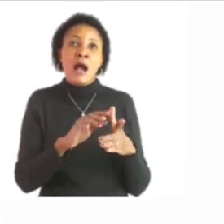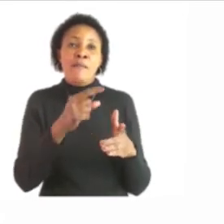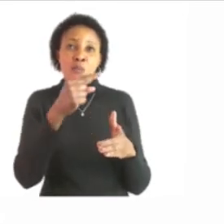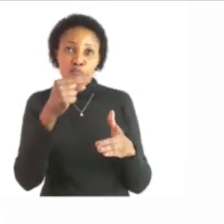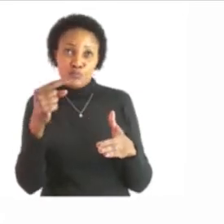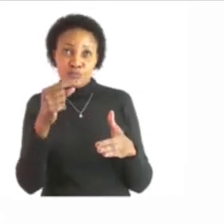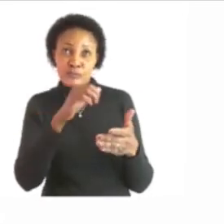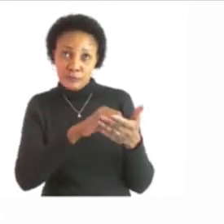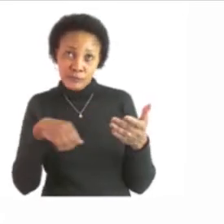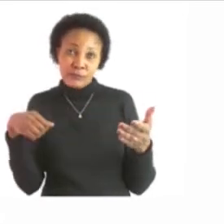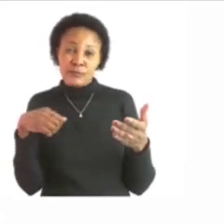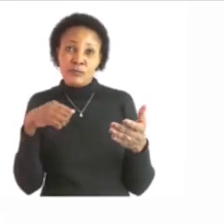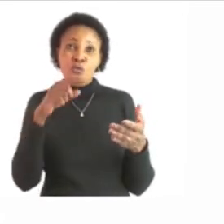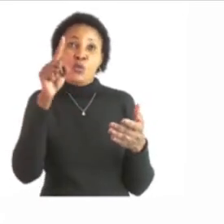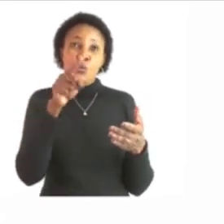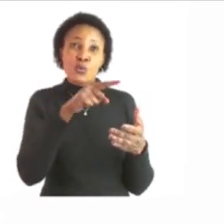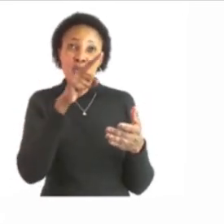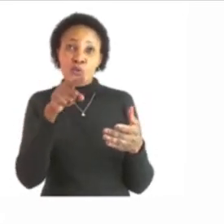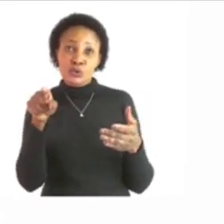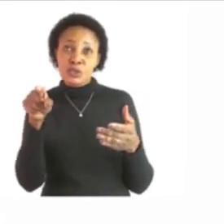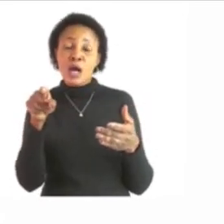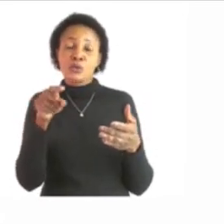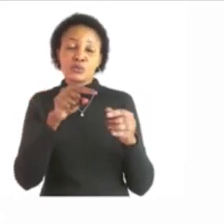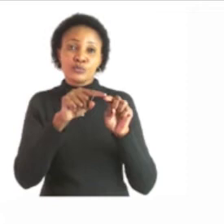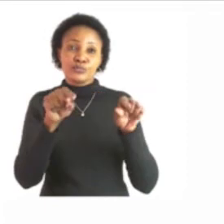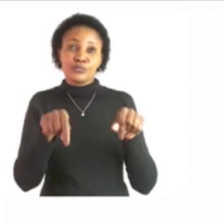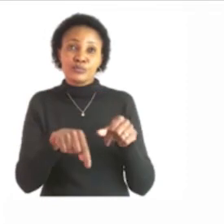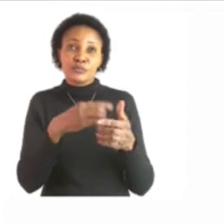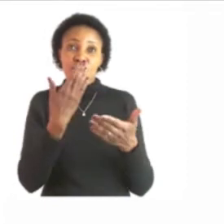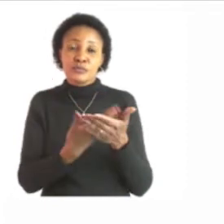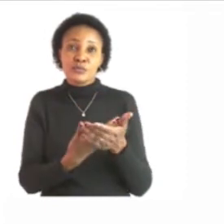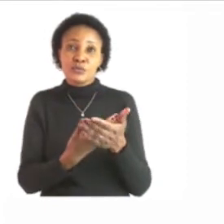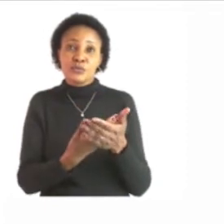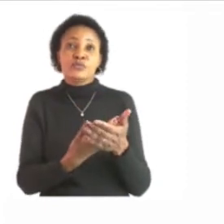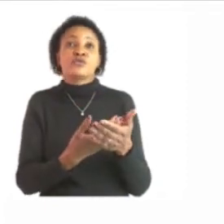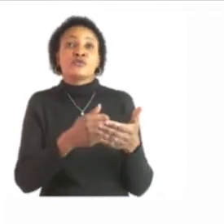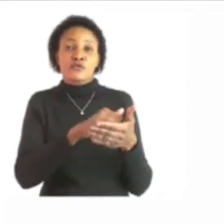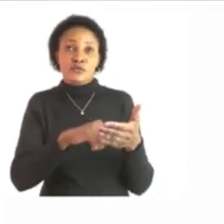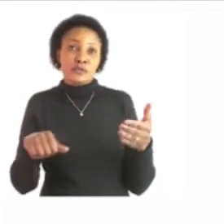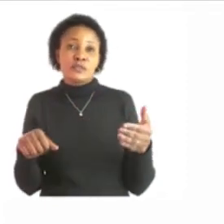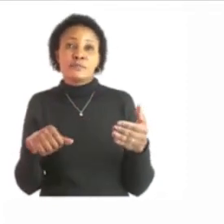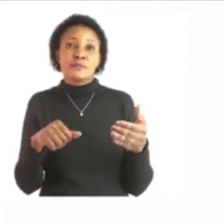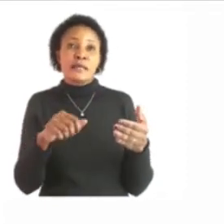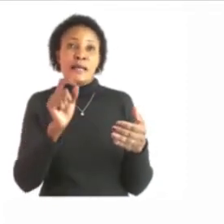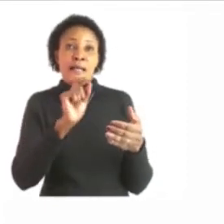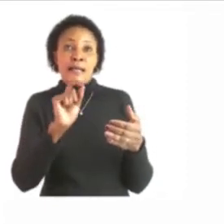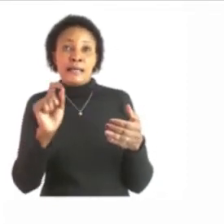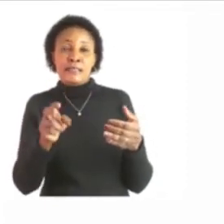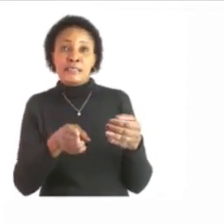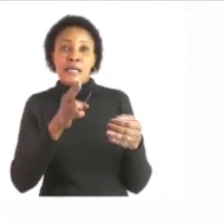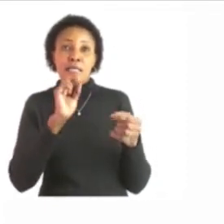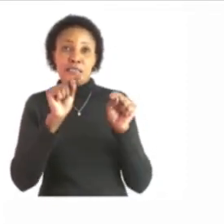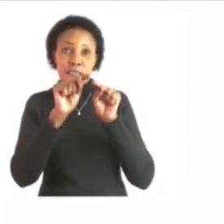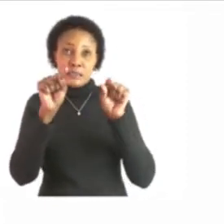us read. Cross out the picture to subtract. Write the answers in the